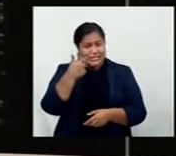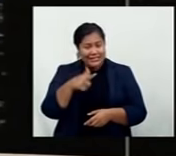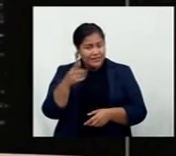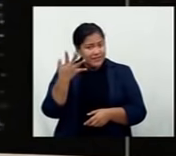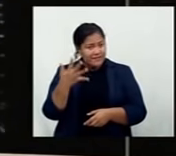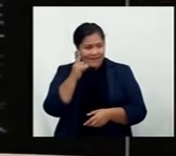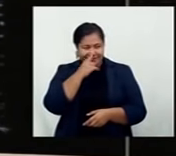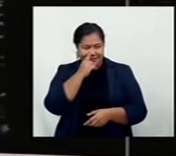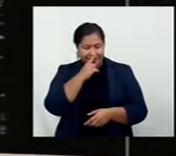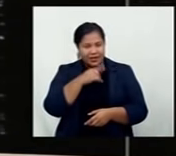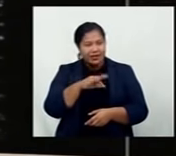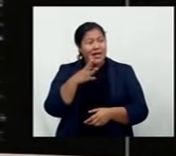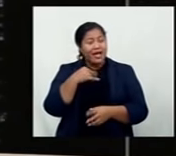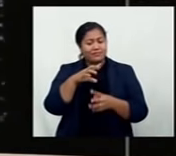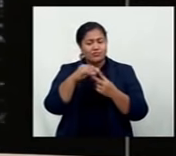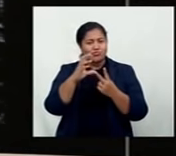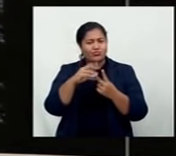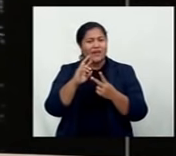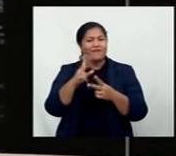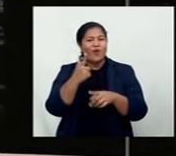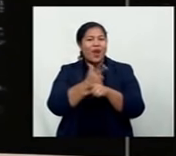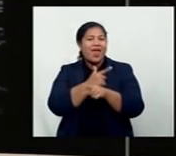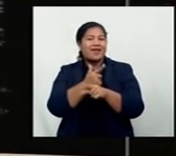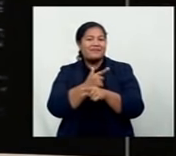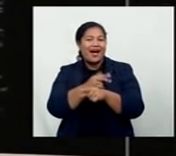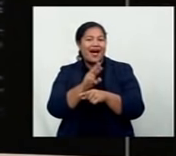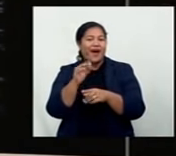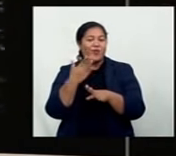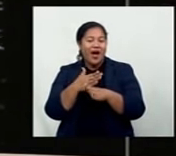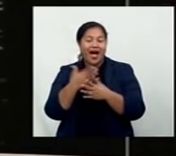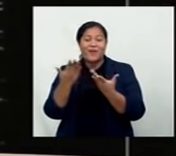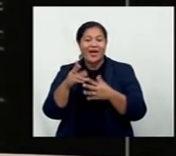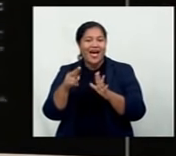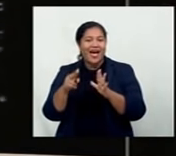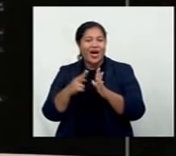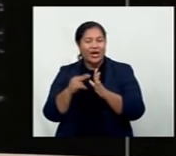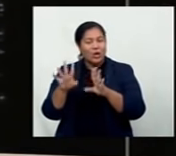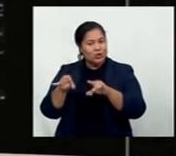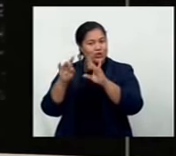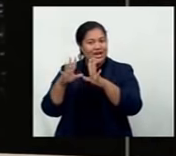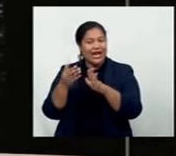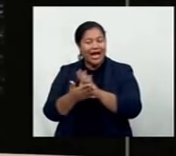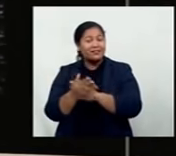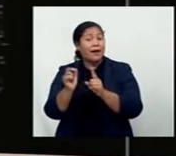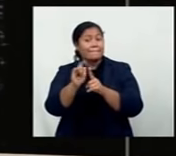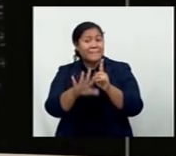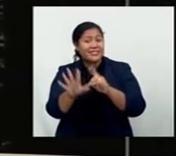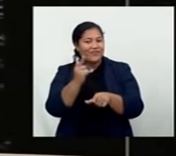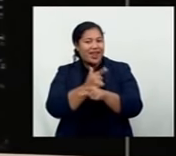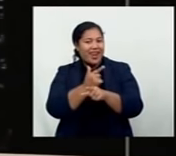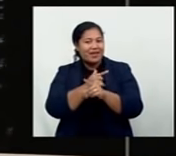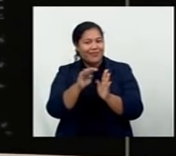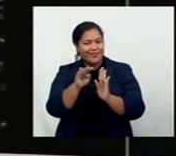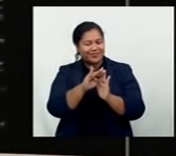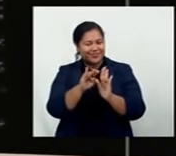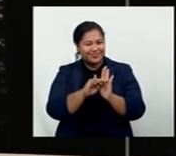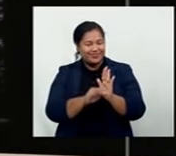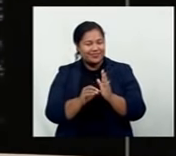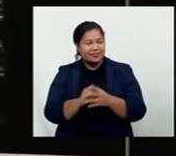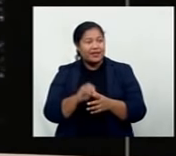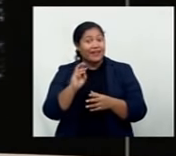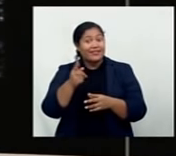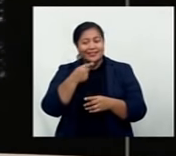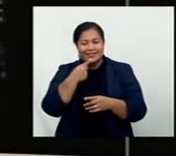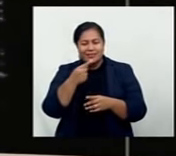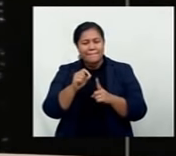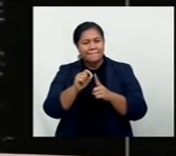175 Fijians have been selected for labour needs in Australia under the Pacific Labour Scheme. Employment Minister Parveen Kumar says the next batch